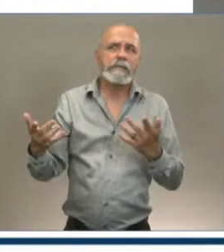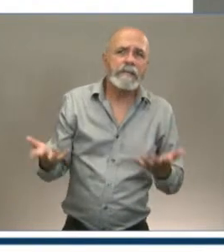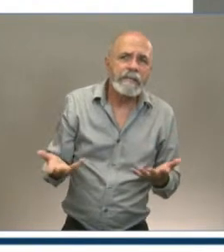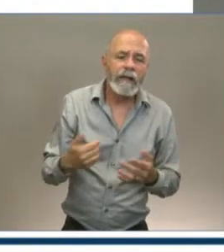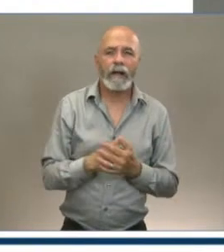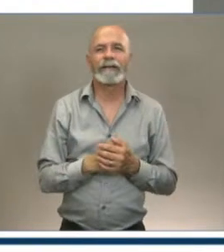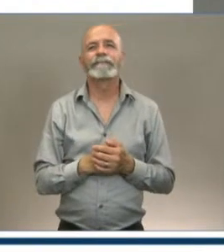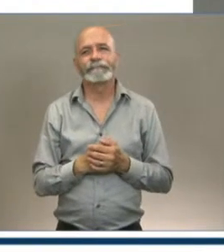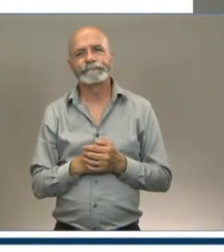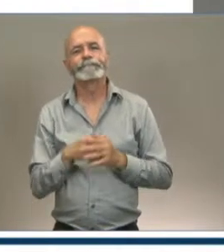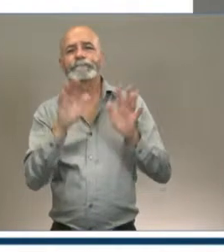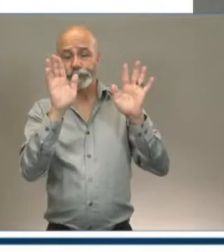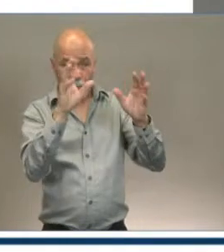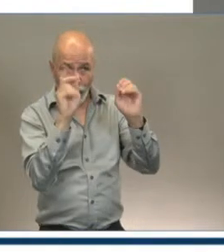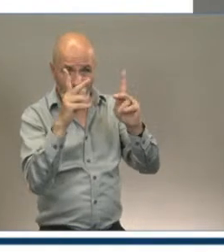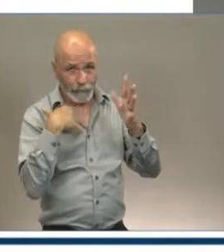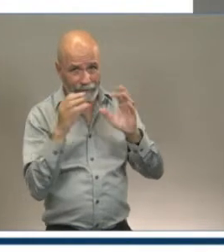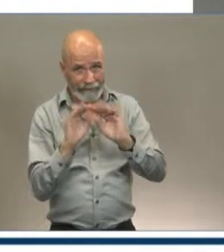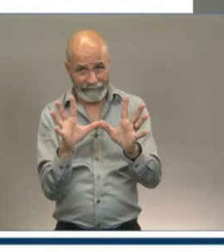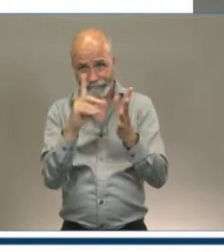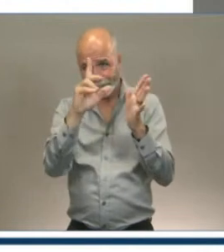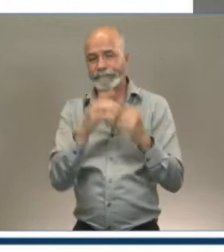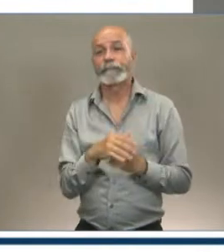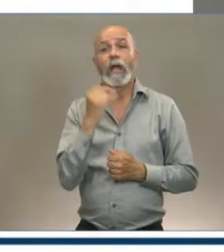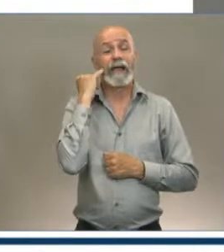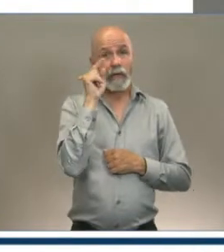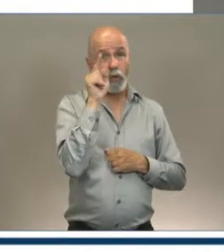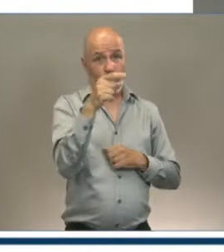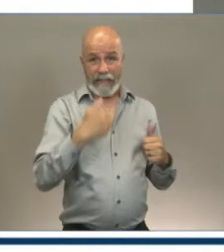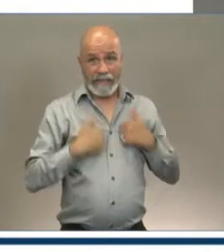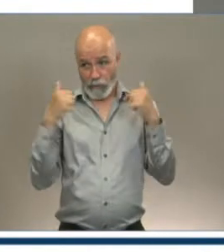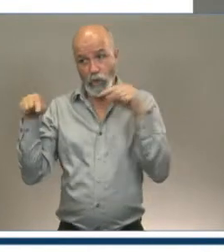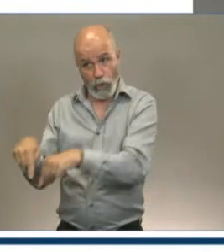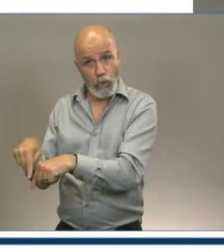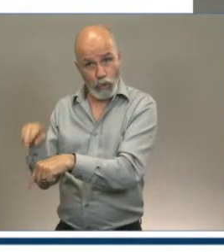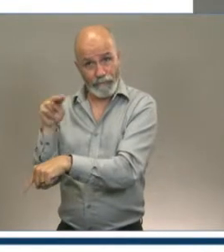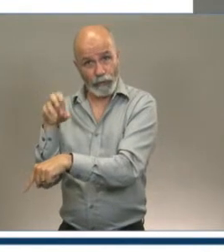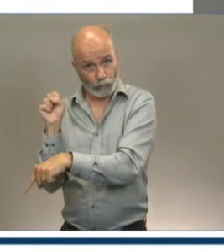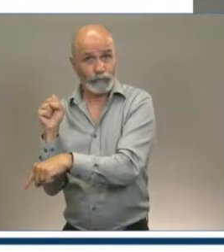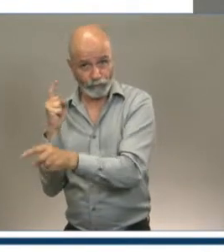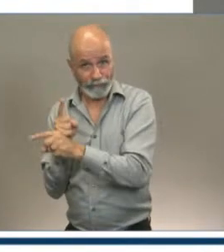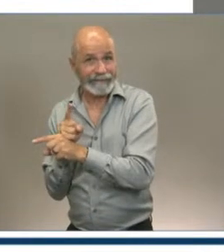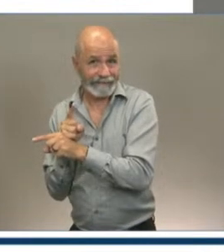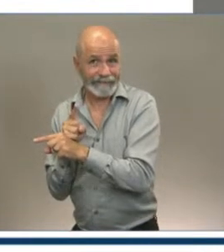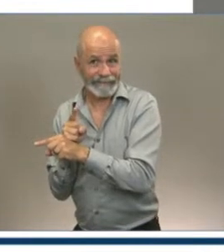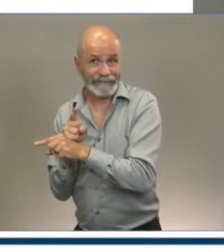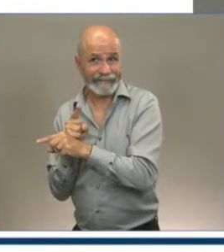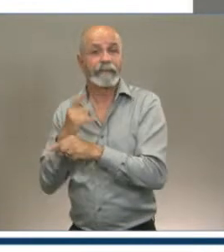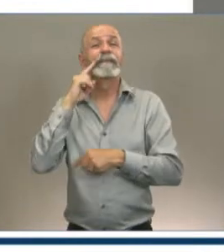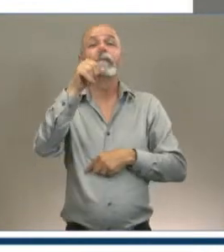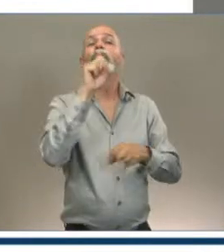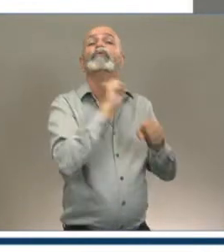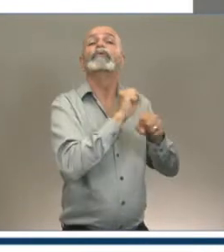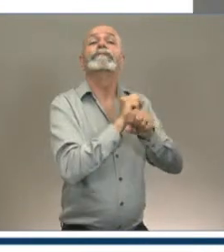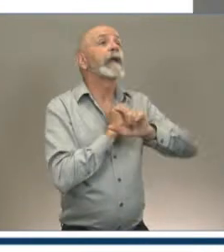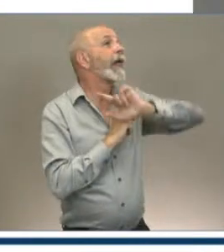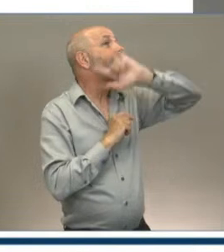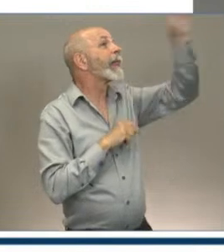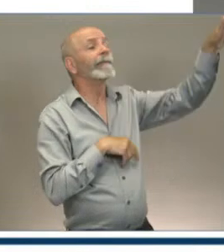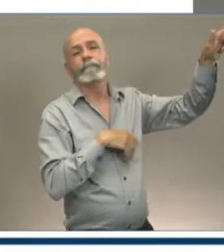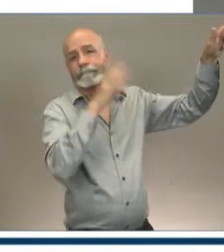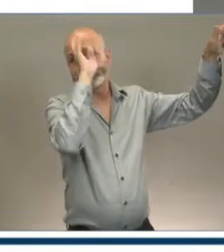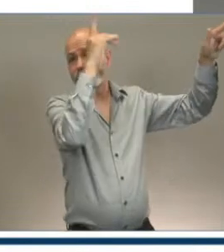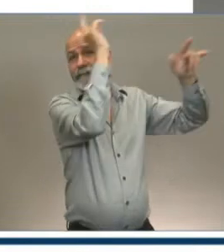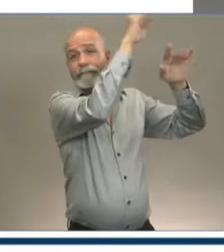to reassure permanent residents of Nova Scotia and the rotational workers that you will be able to enter the province as long as you have